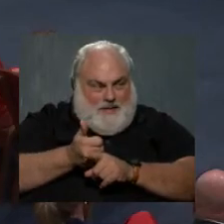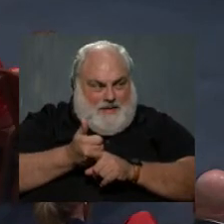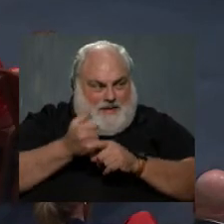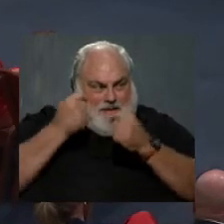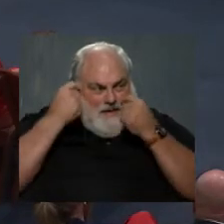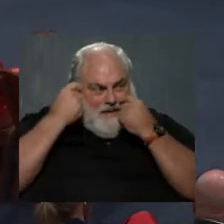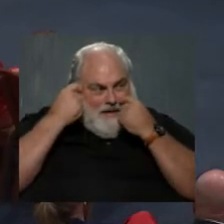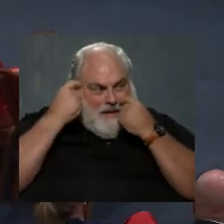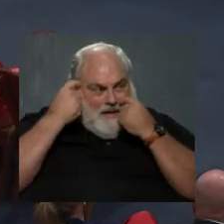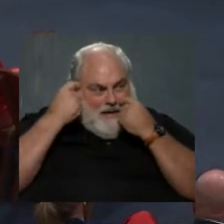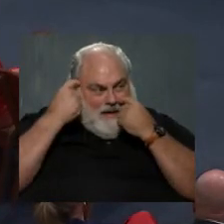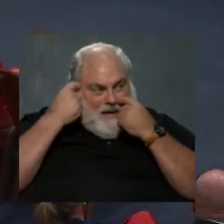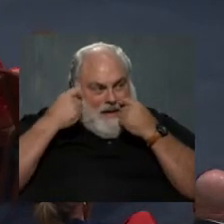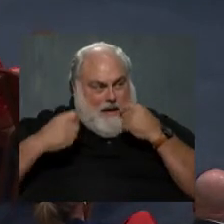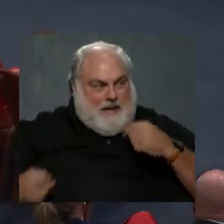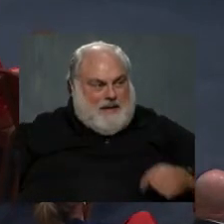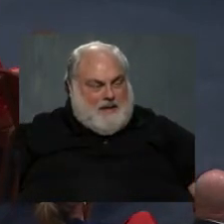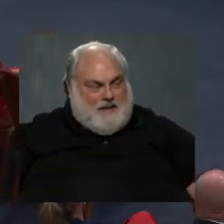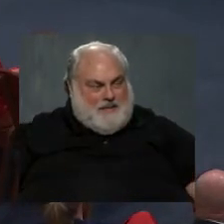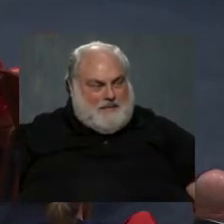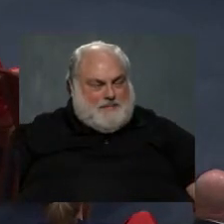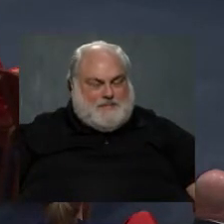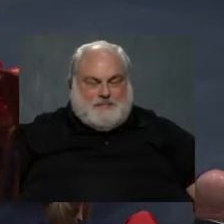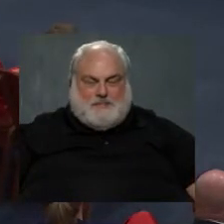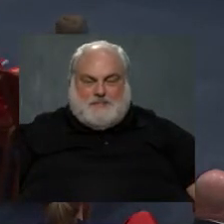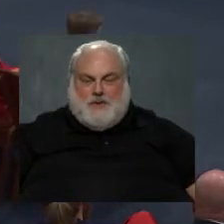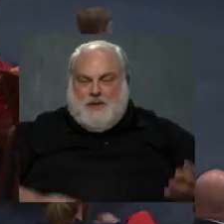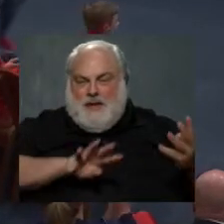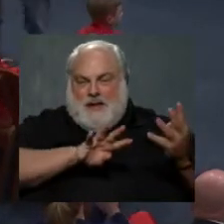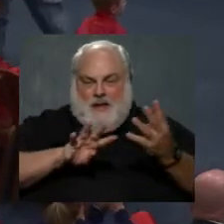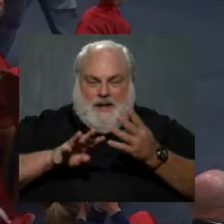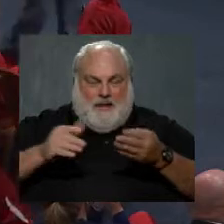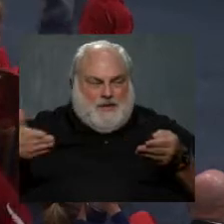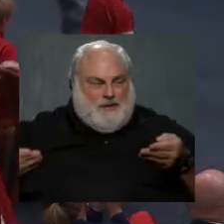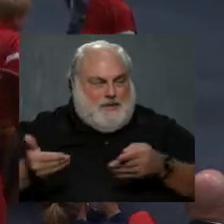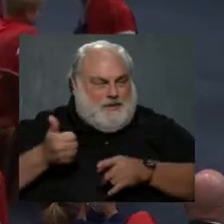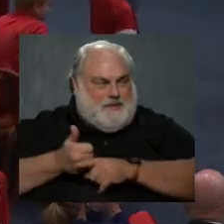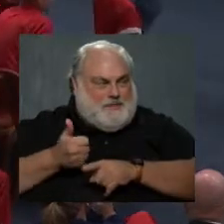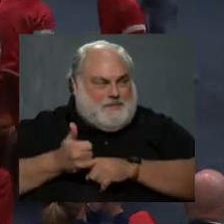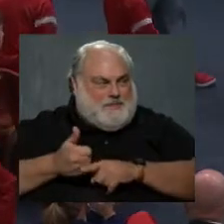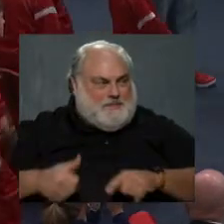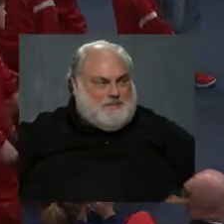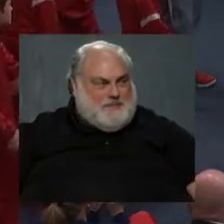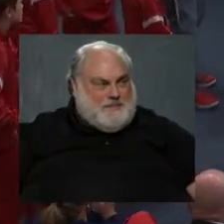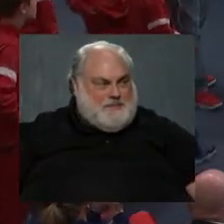the podium. So can we get the team to come up and